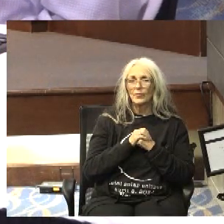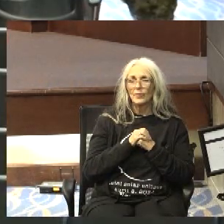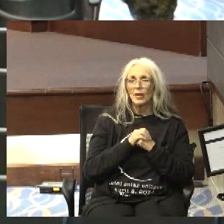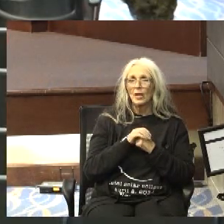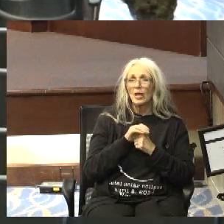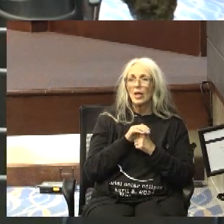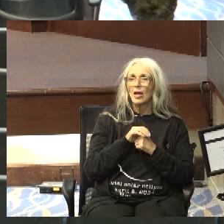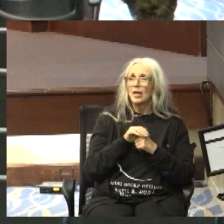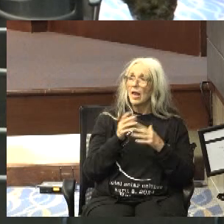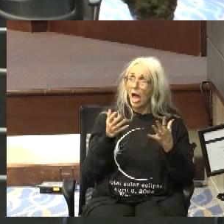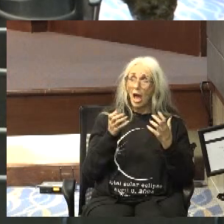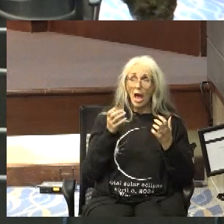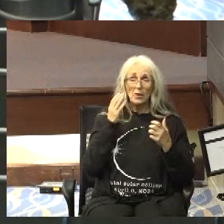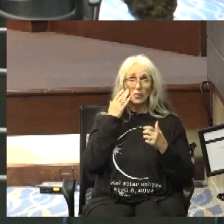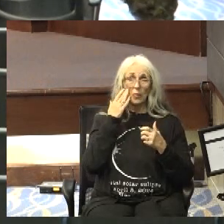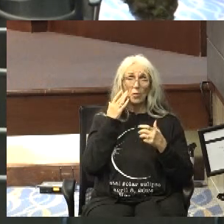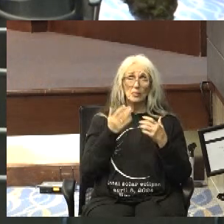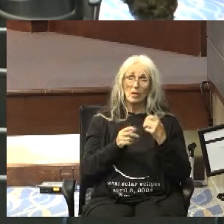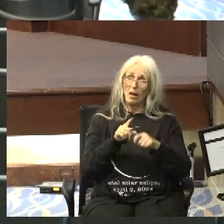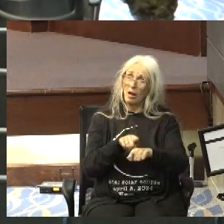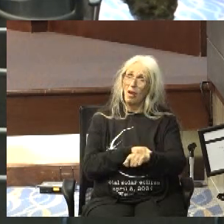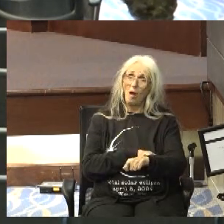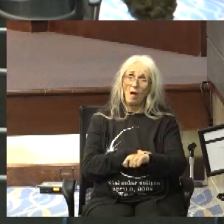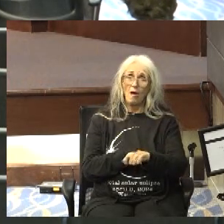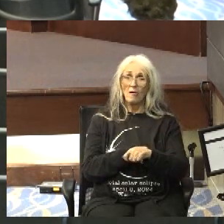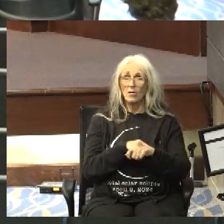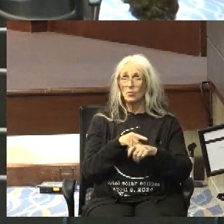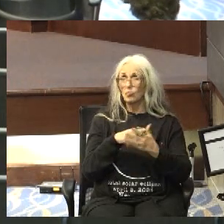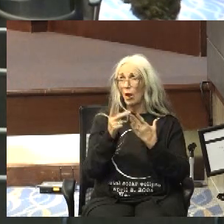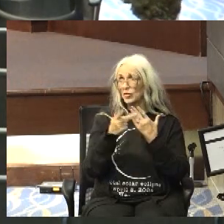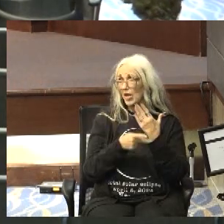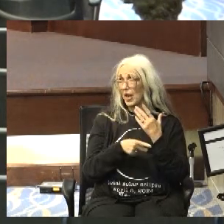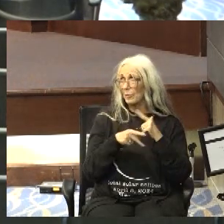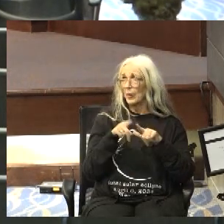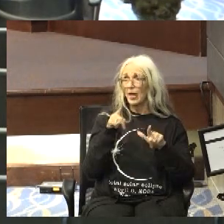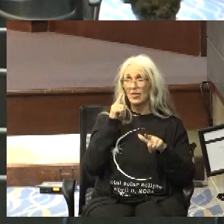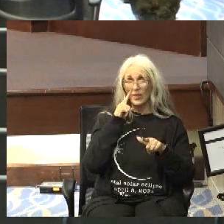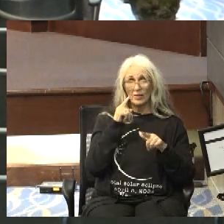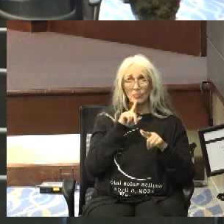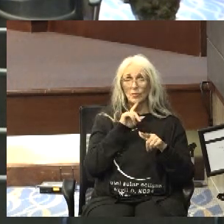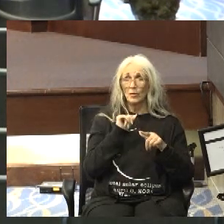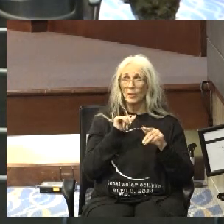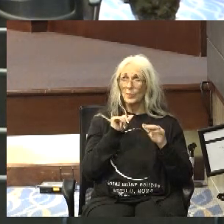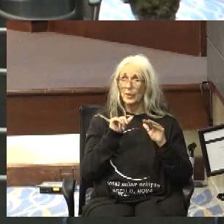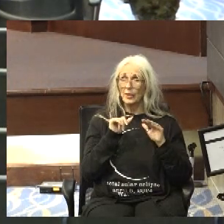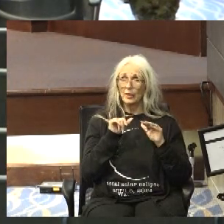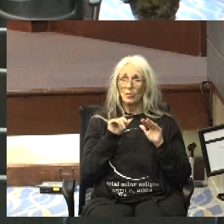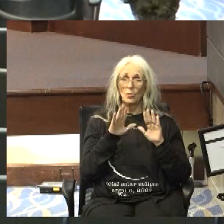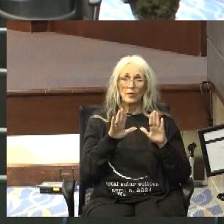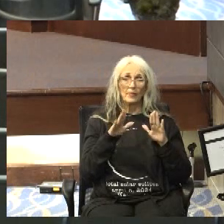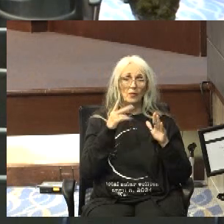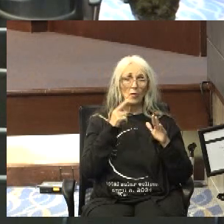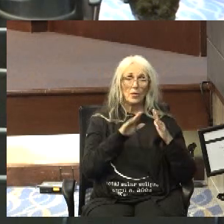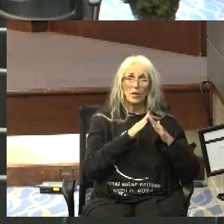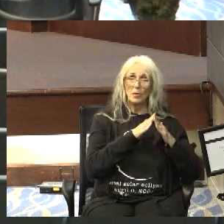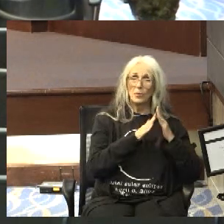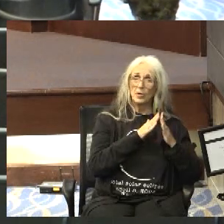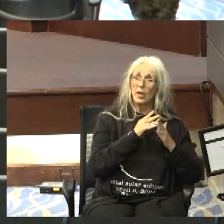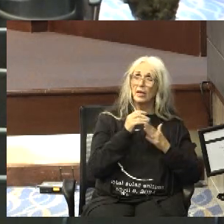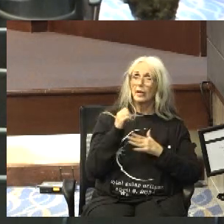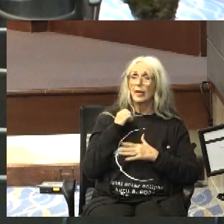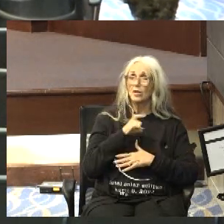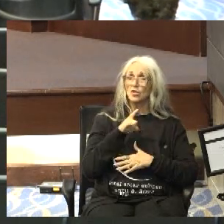Brendan and Derek, I know that this has been a long project, but I think it's going to be really meaningful to our community. Echo what Councilmember Holmes